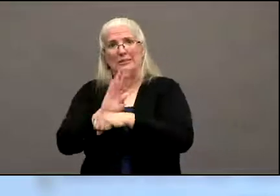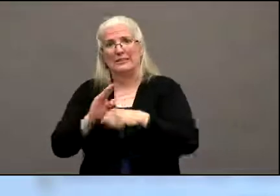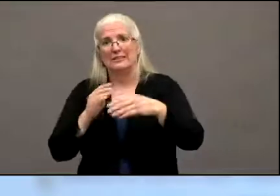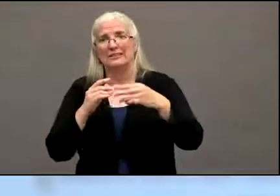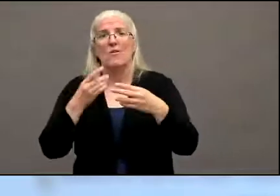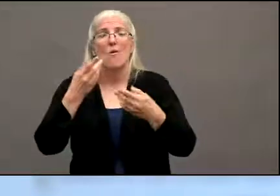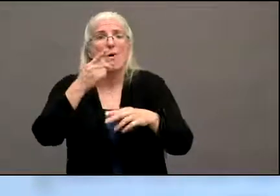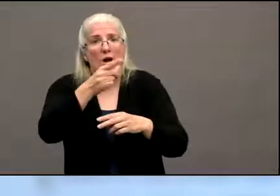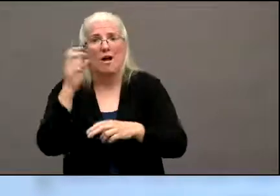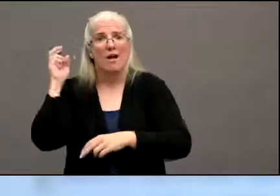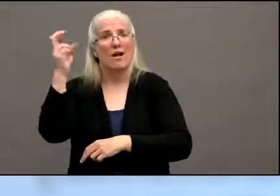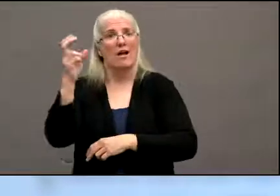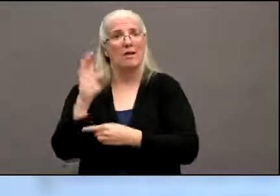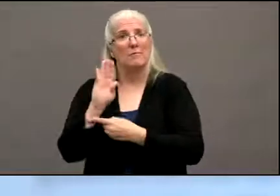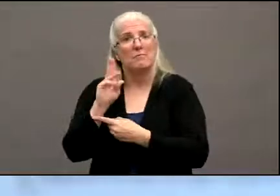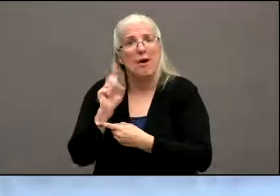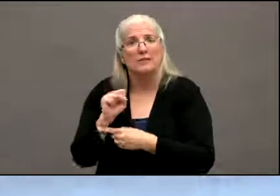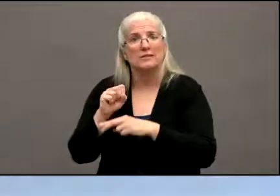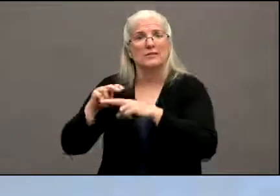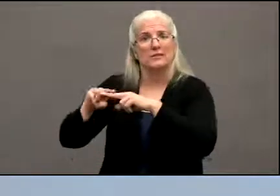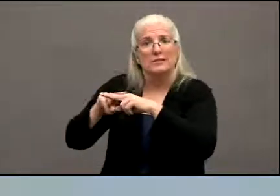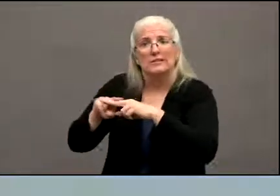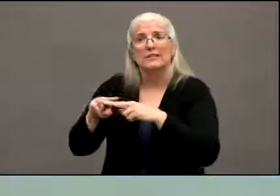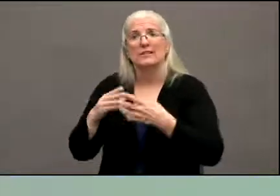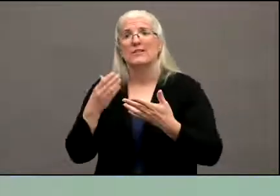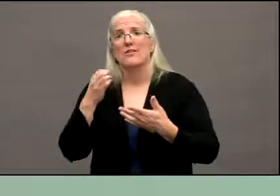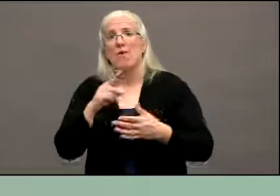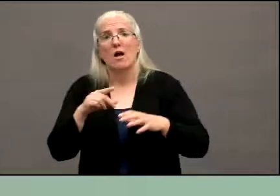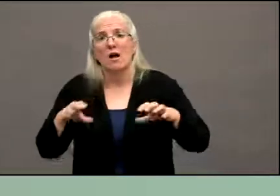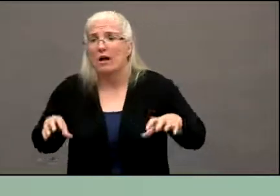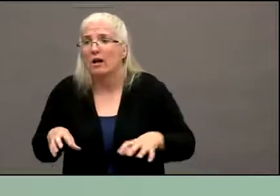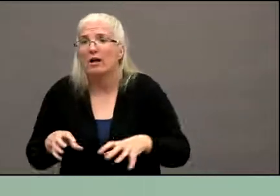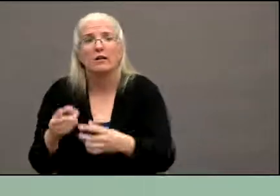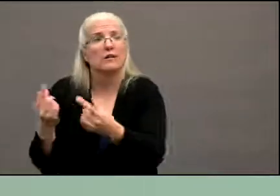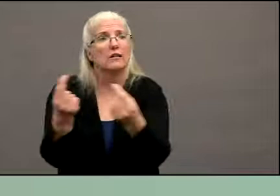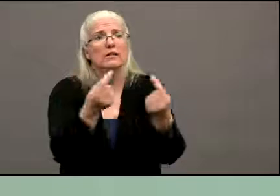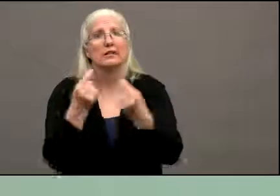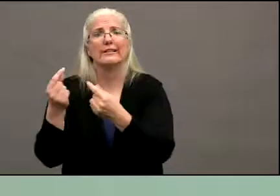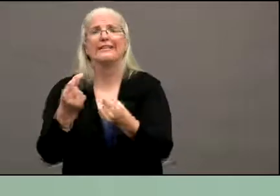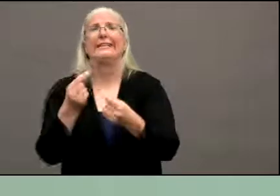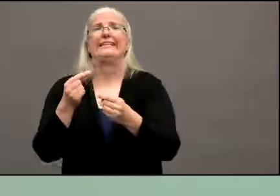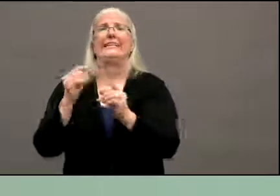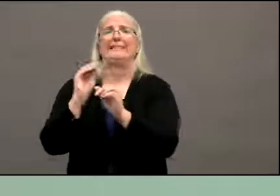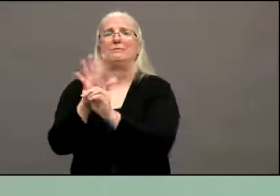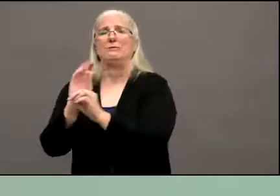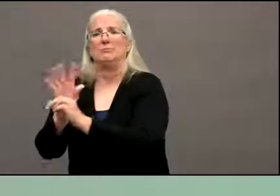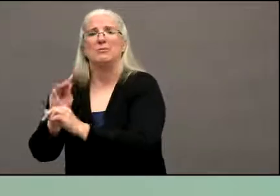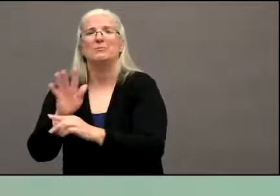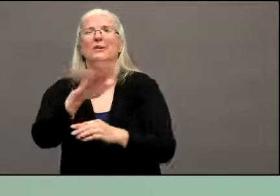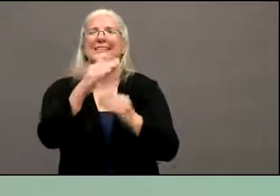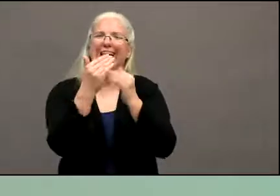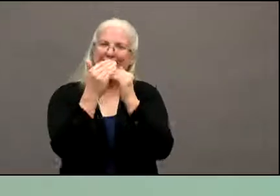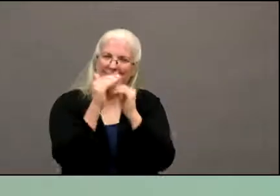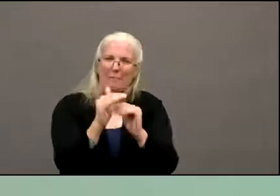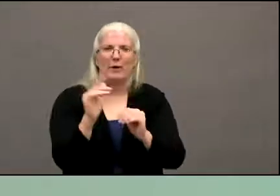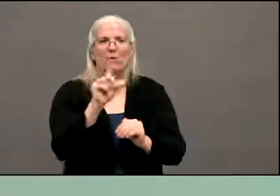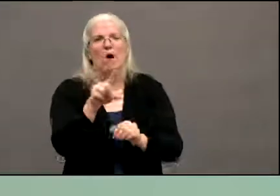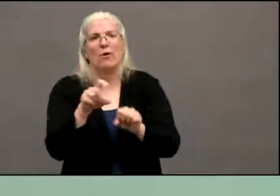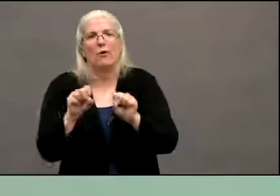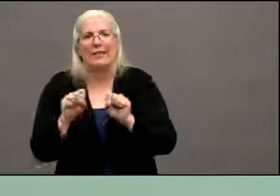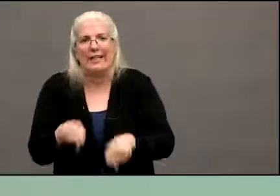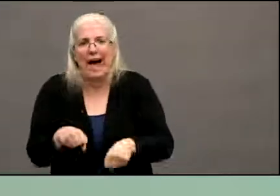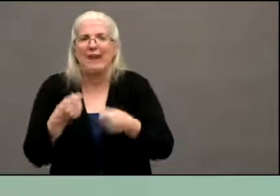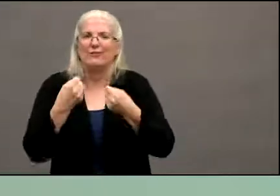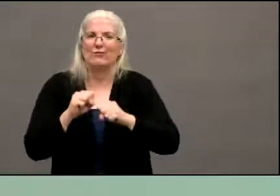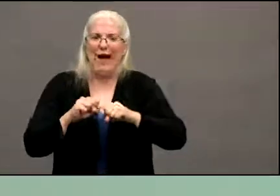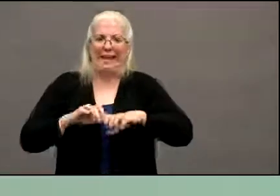activities that you participate in, limit where you can and get tested. I mean, our guidance here is that for all essential workers, you want to get